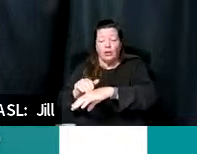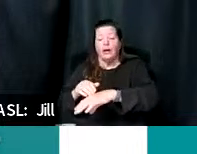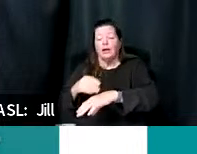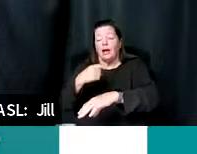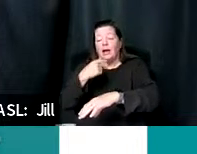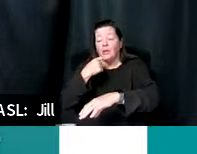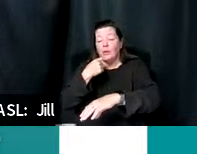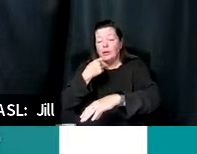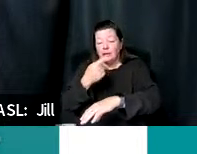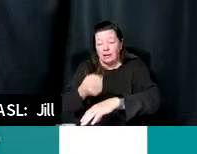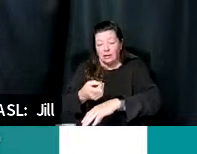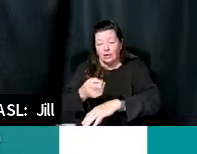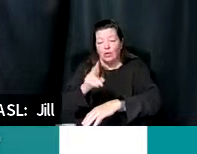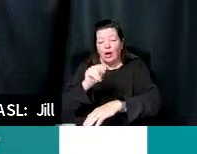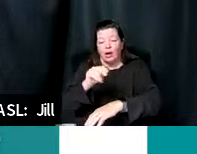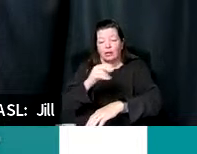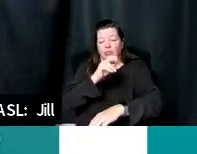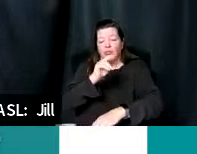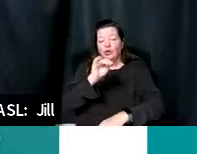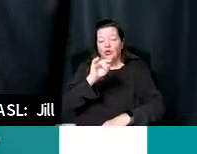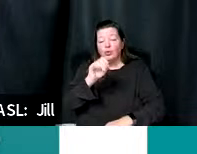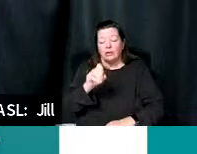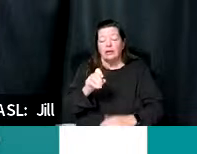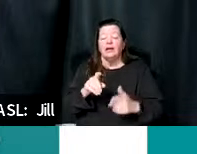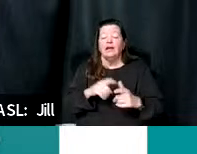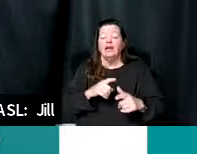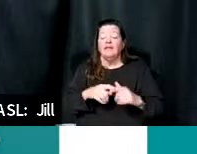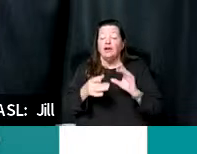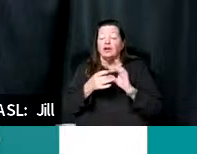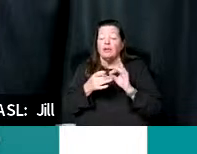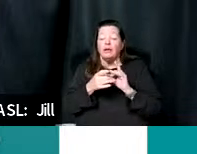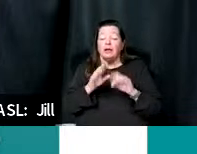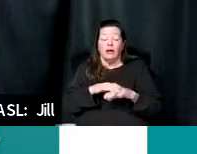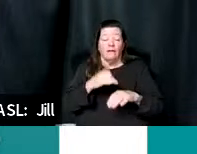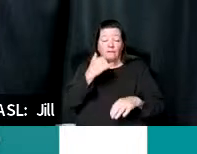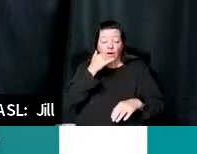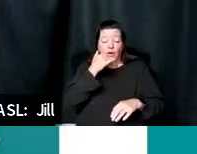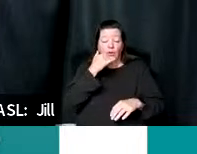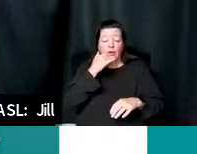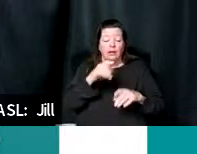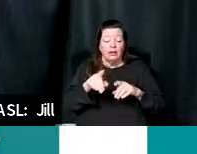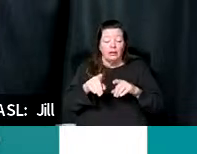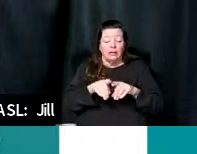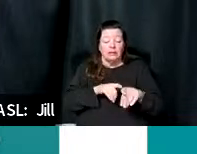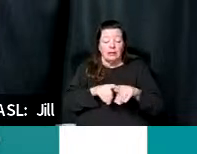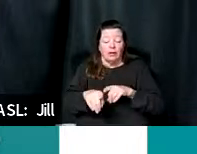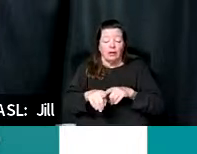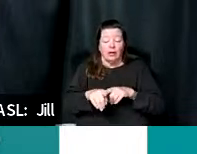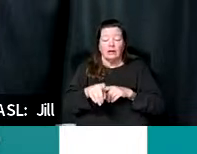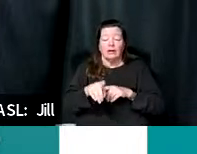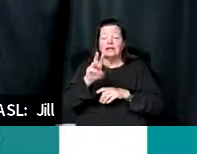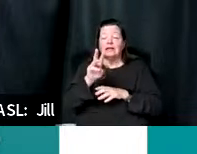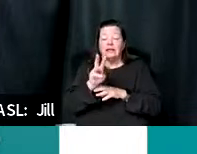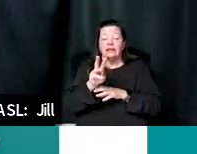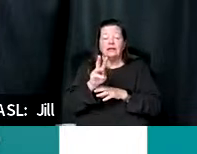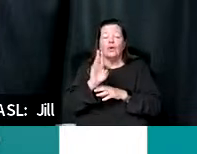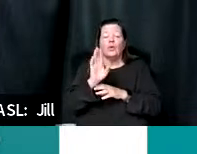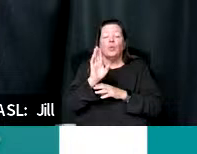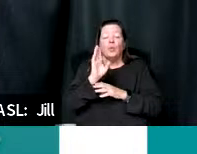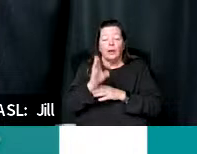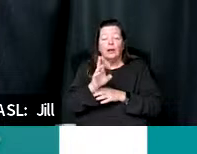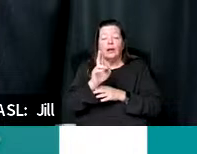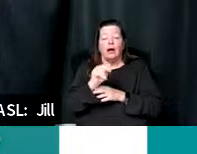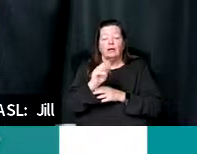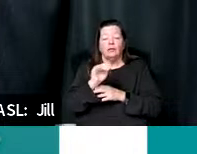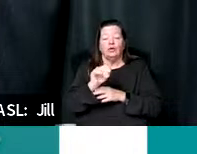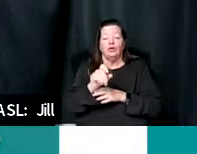please accept that. If you're commenting by phone, dial *6 to unmute. Please provide your name and